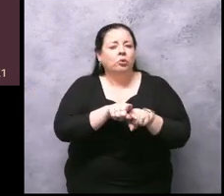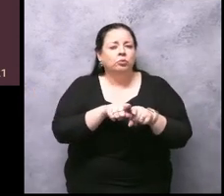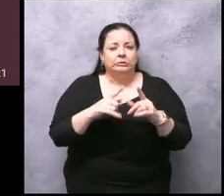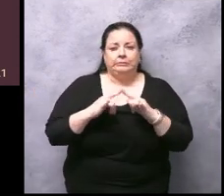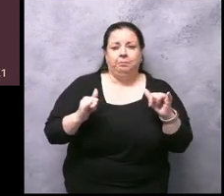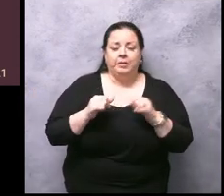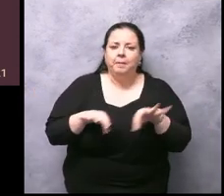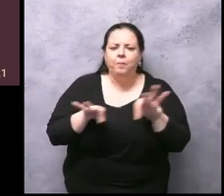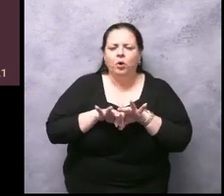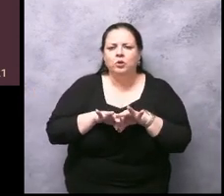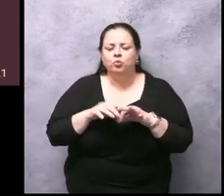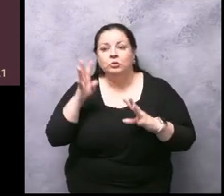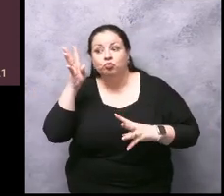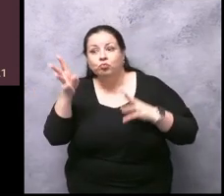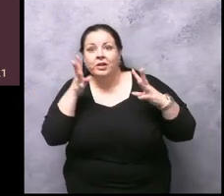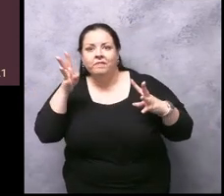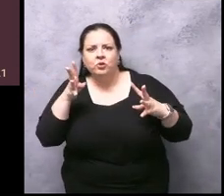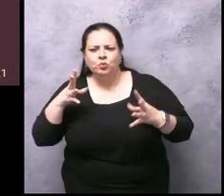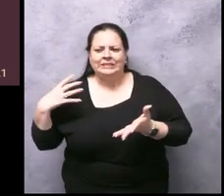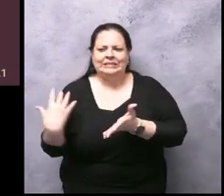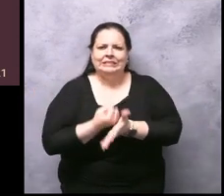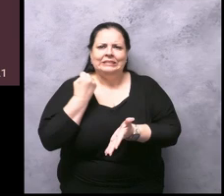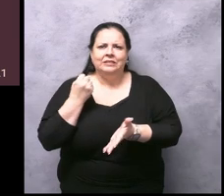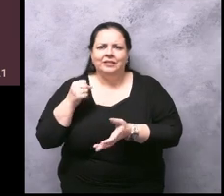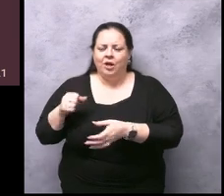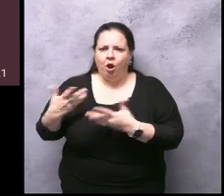creative ways to utilize the existing campuses.